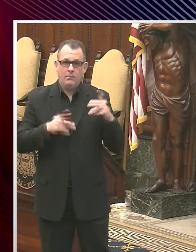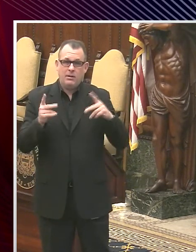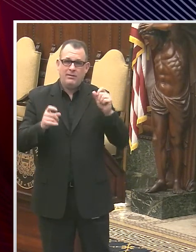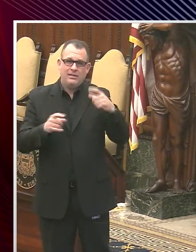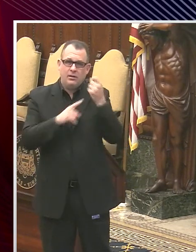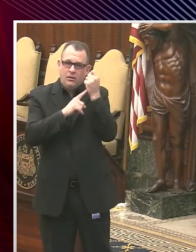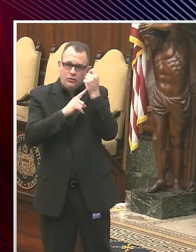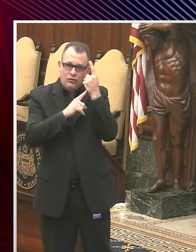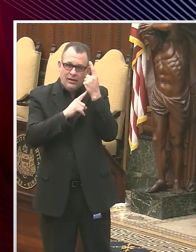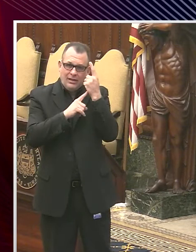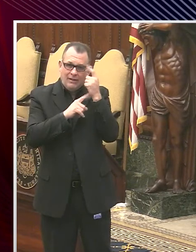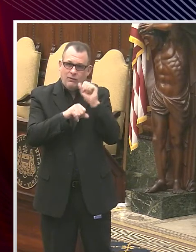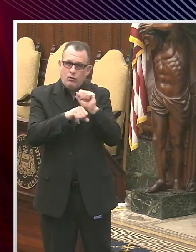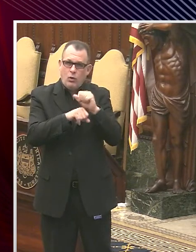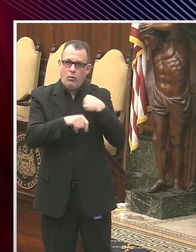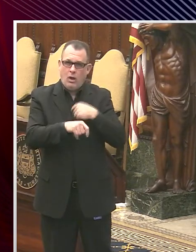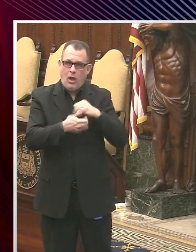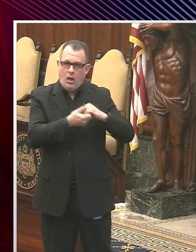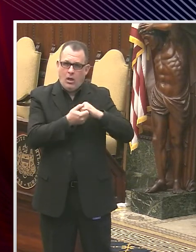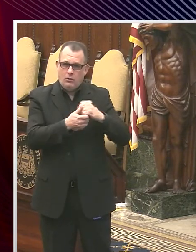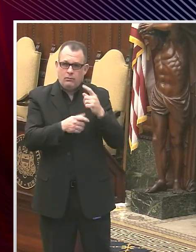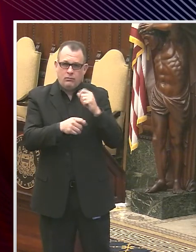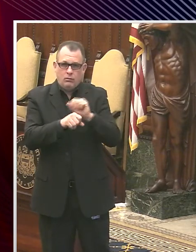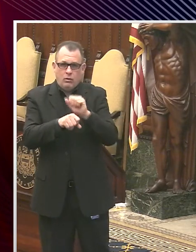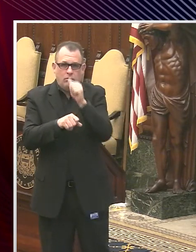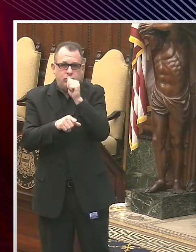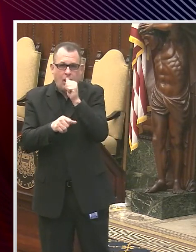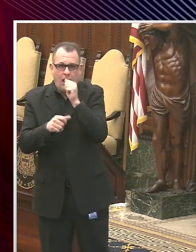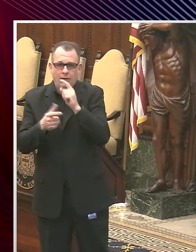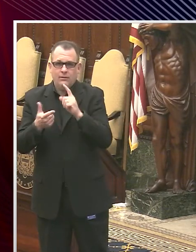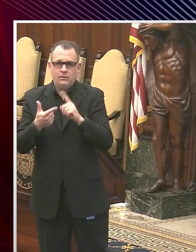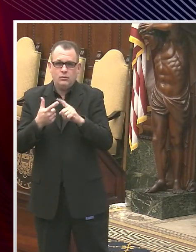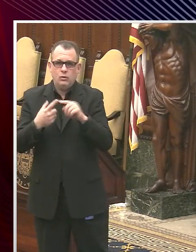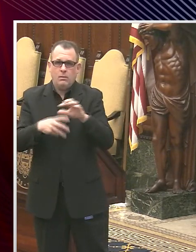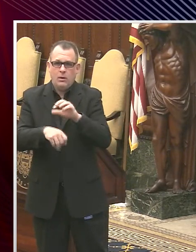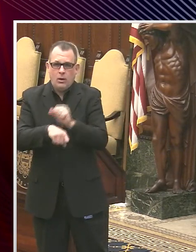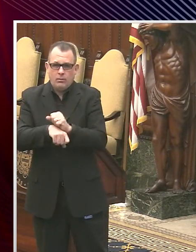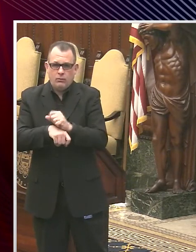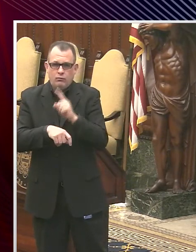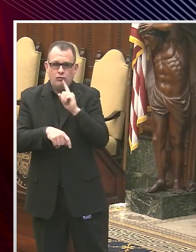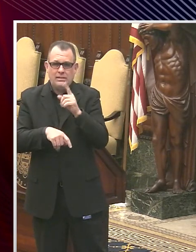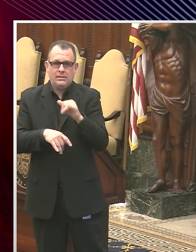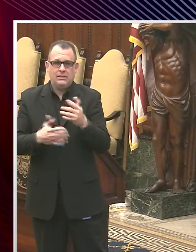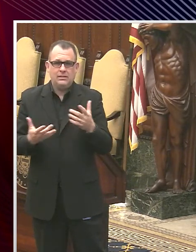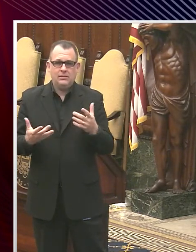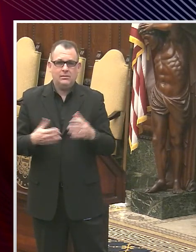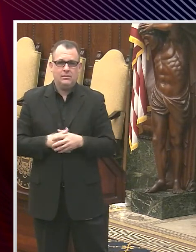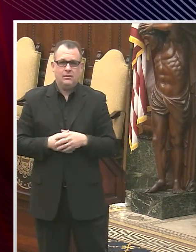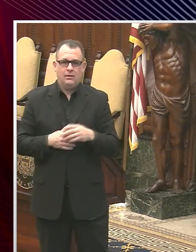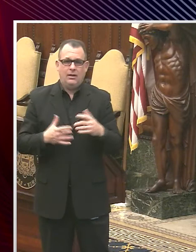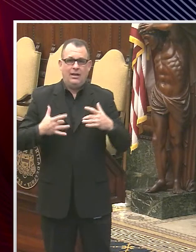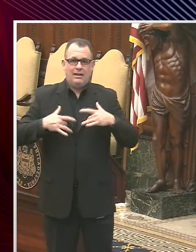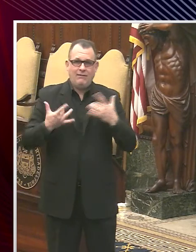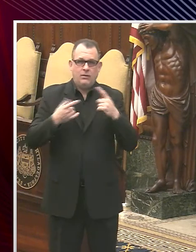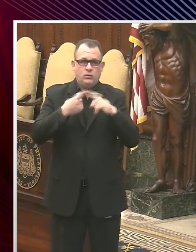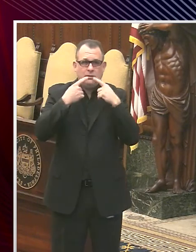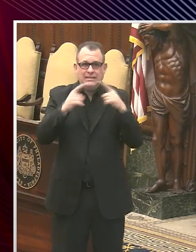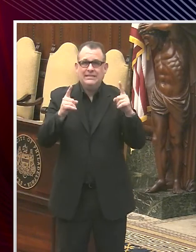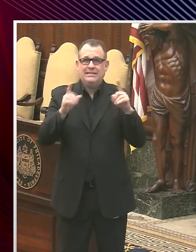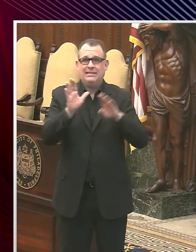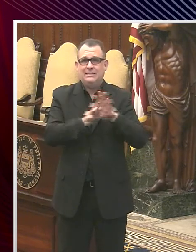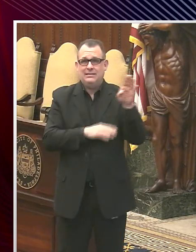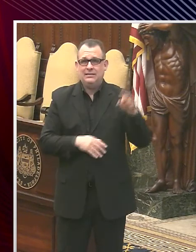work with us and work with privately to secure in order to make their events a success. Thank you.